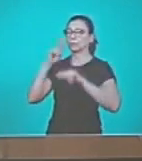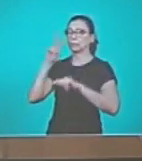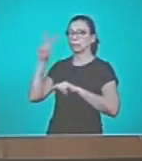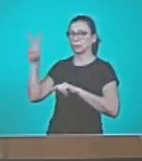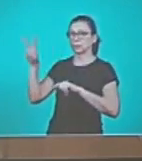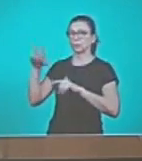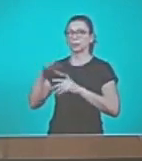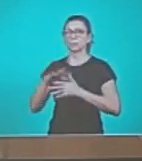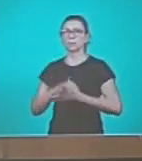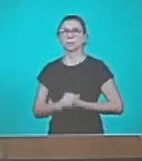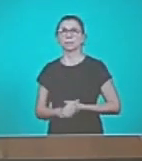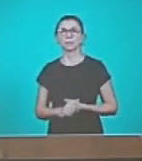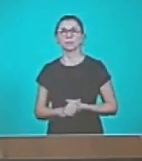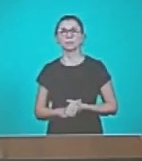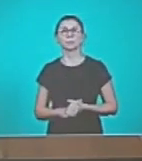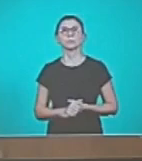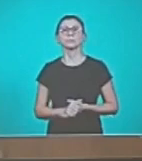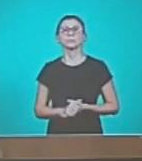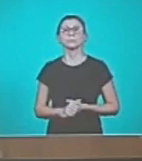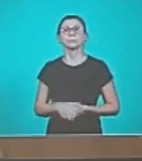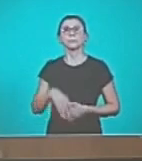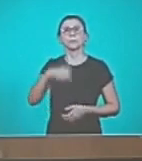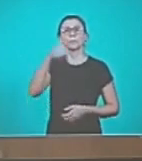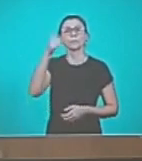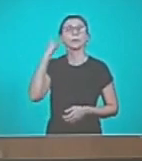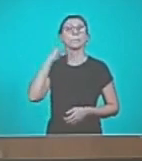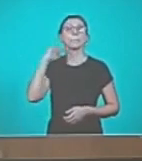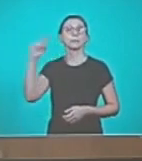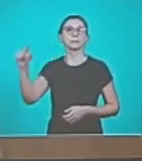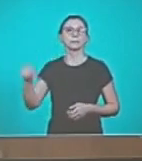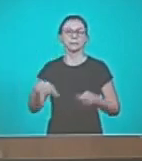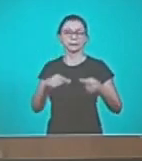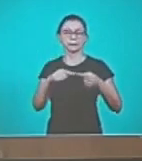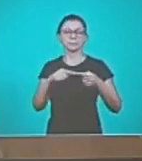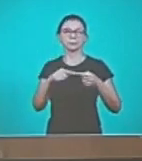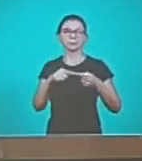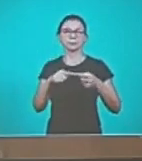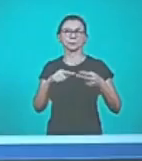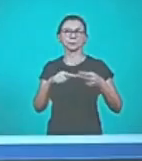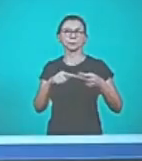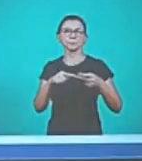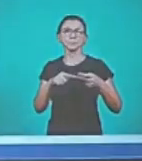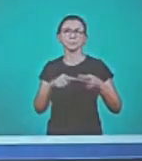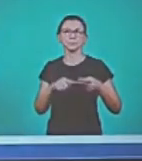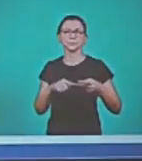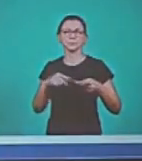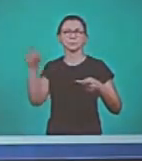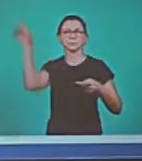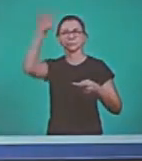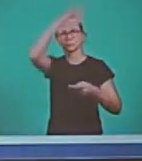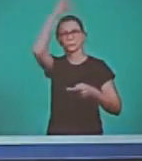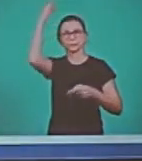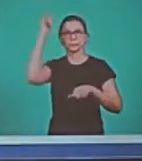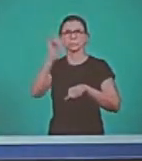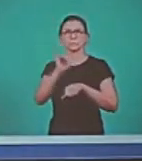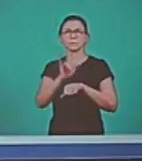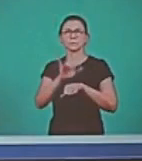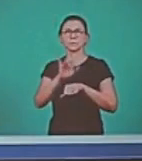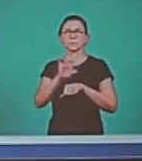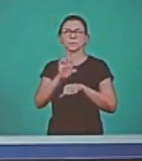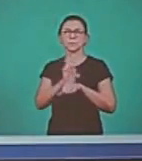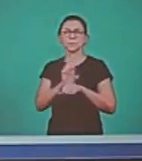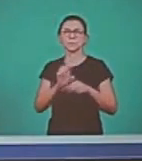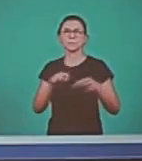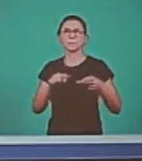Preferably, they have been in first place, the state of Minas Gerais, in second place, the state of Espírito Santo, a